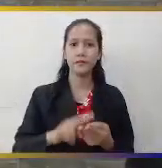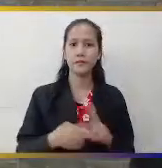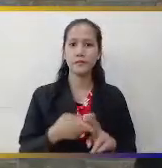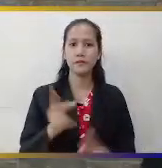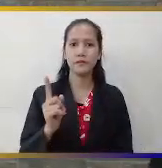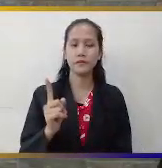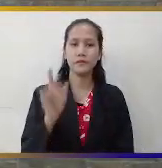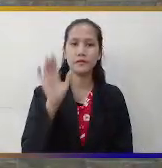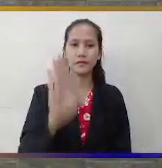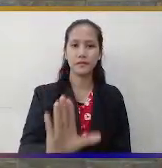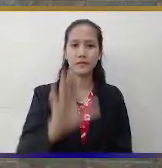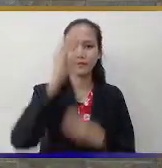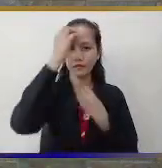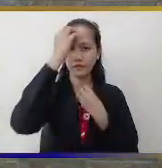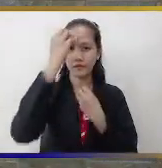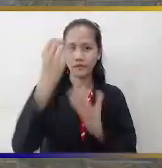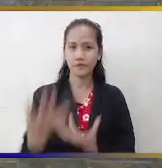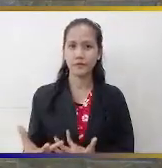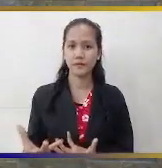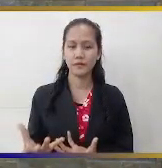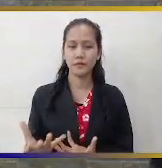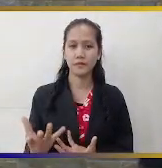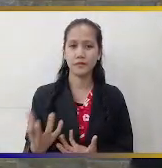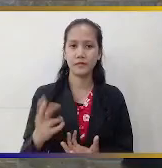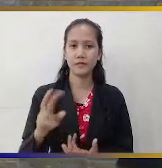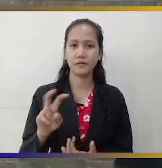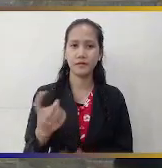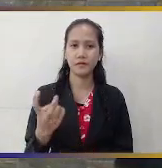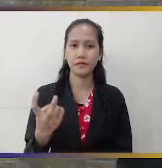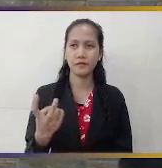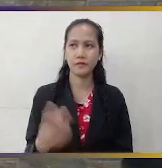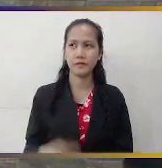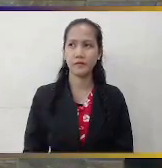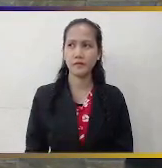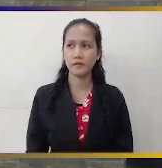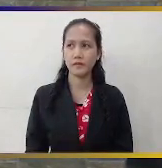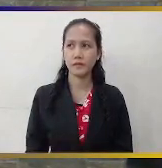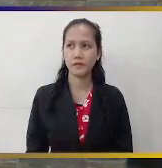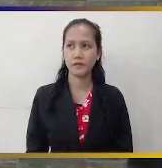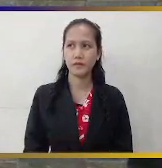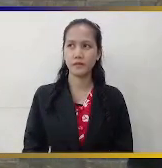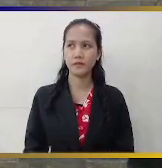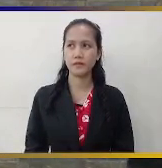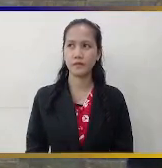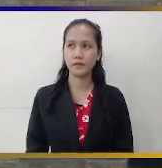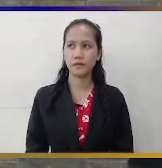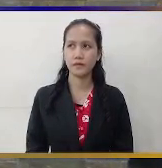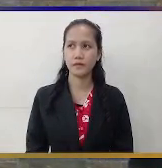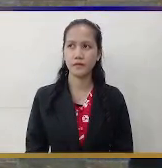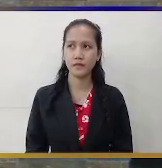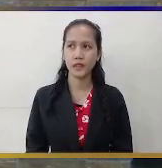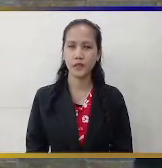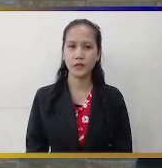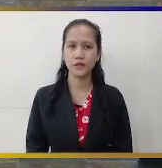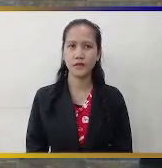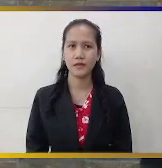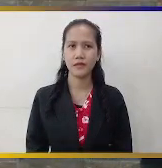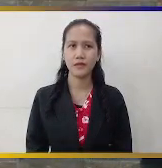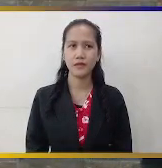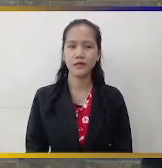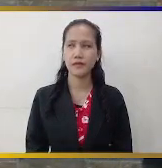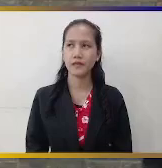obedient. Tithe. Number two, it hurts. Tithe hurts. Tithe. And then it